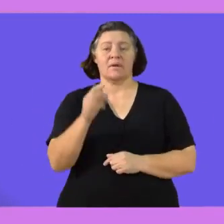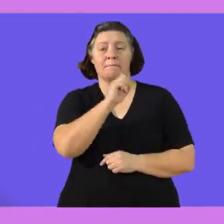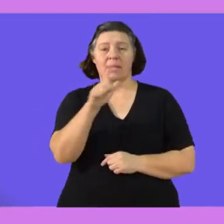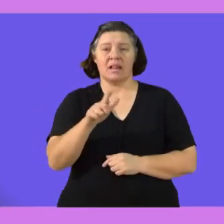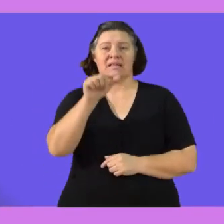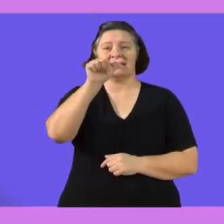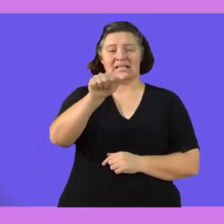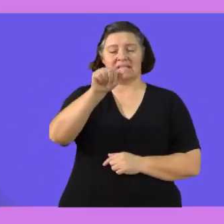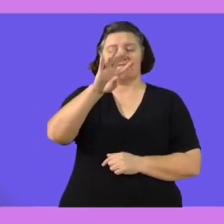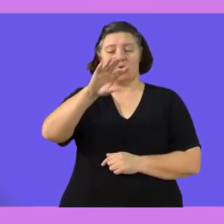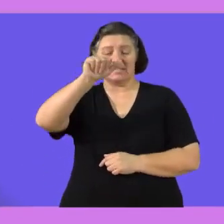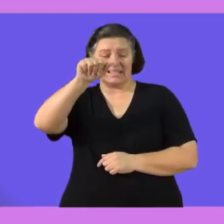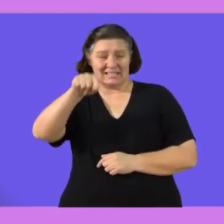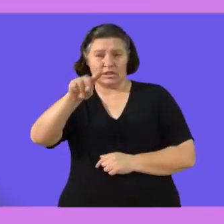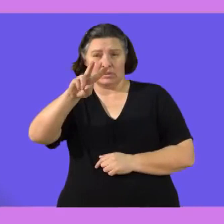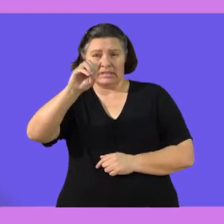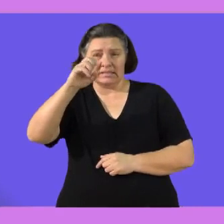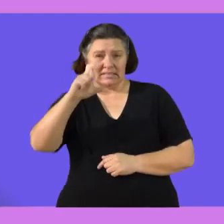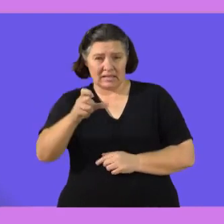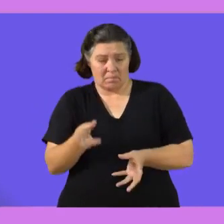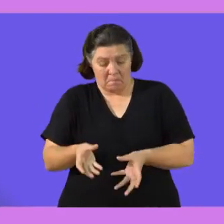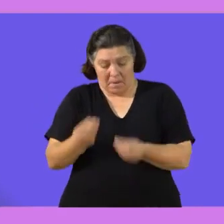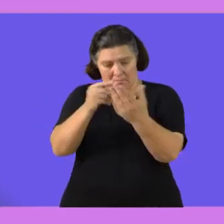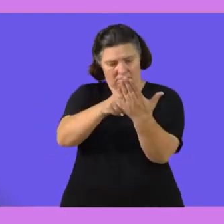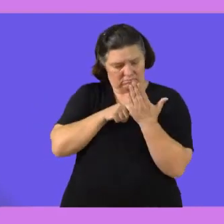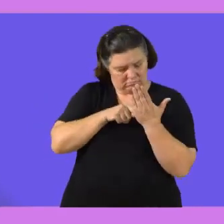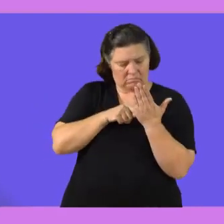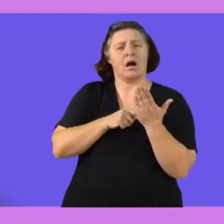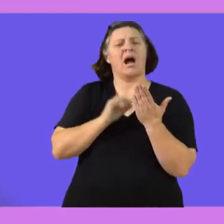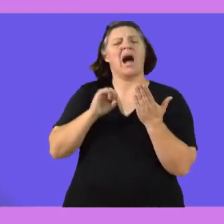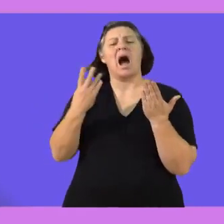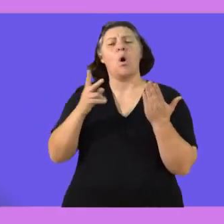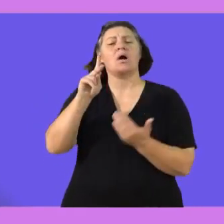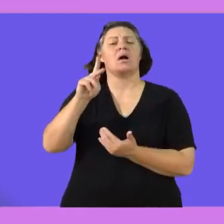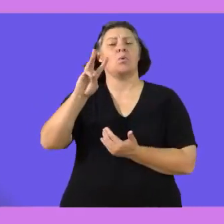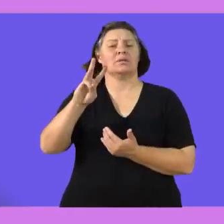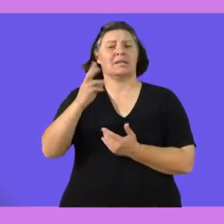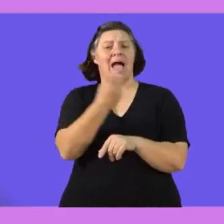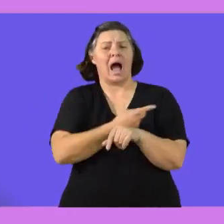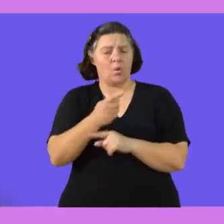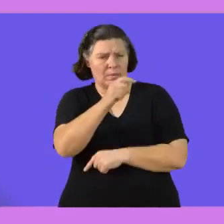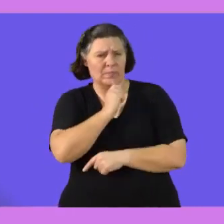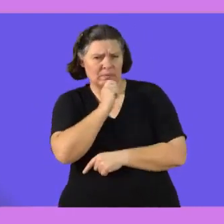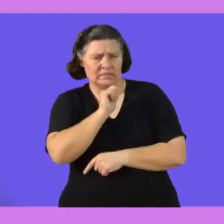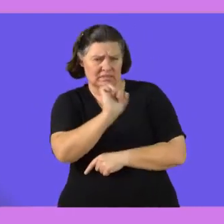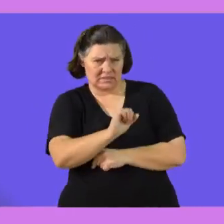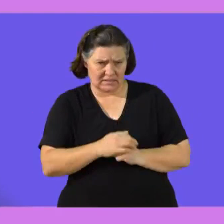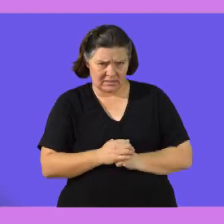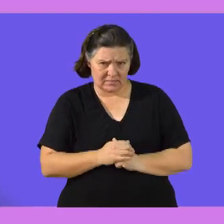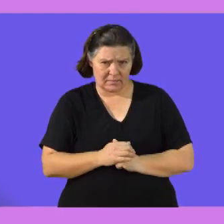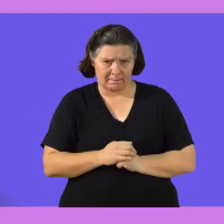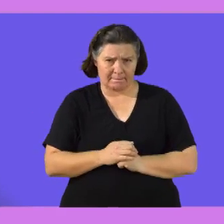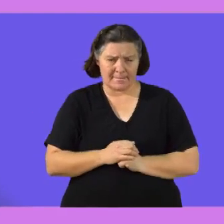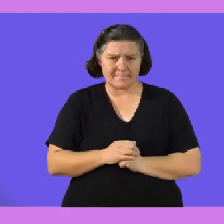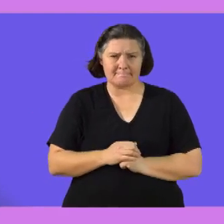of 646 rand and 20 cents is received, how many kilowatt hours of electricity were used during